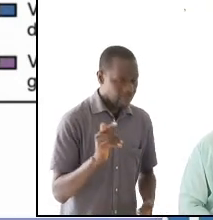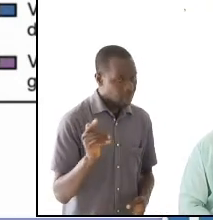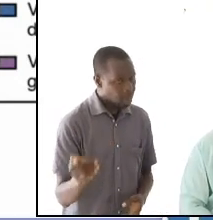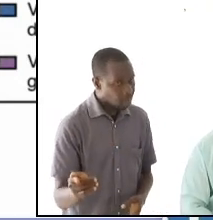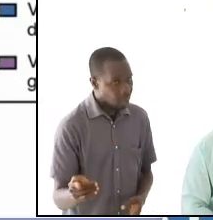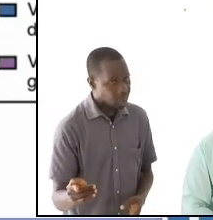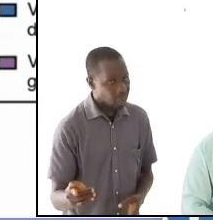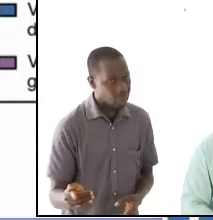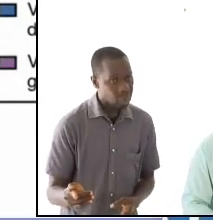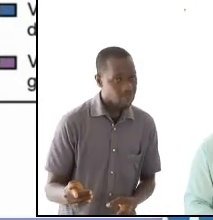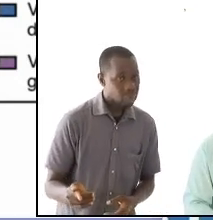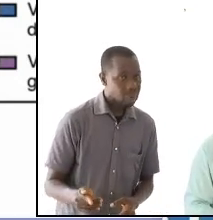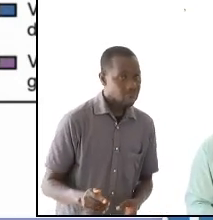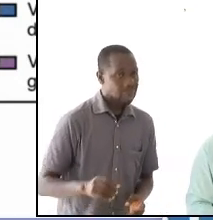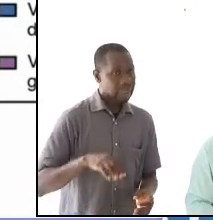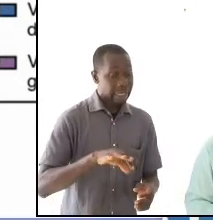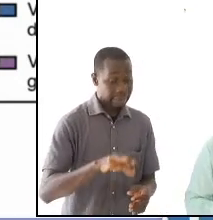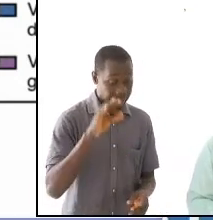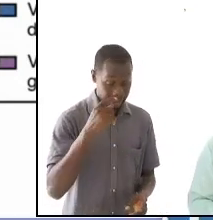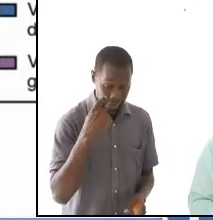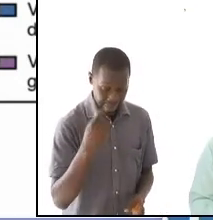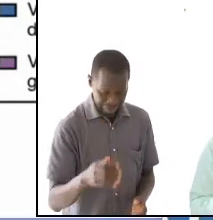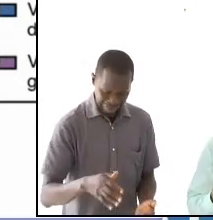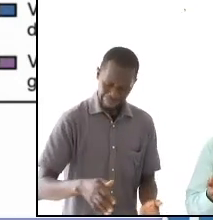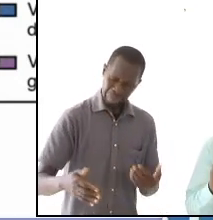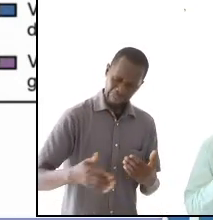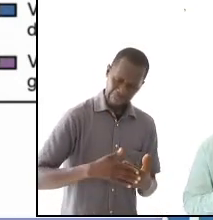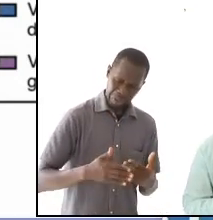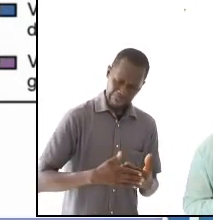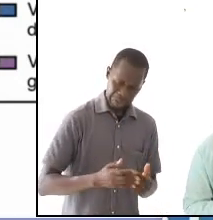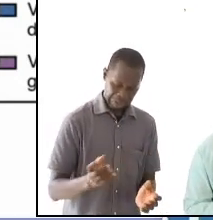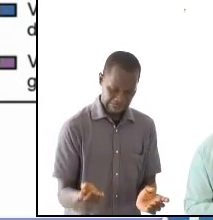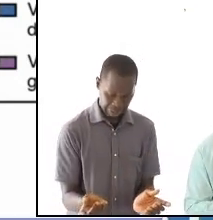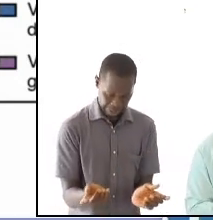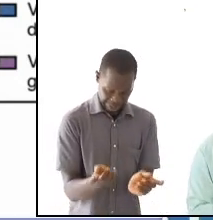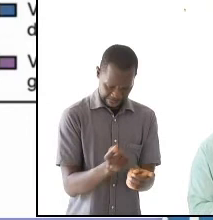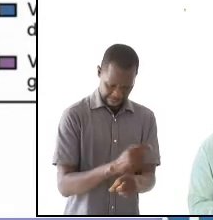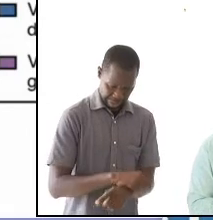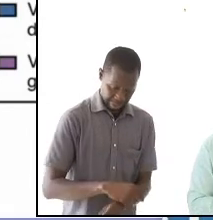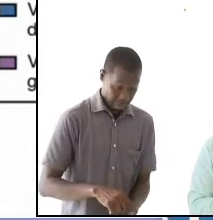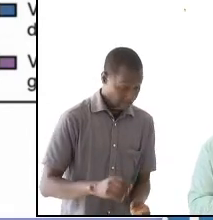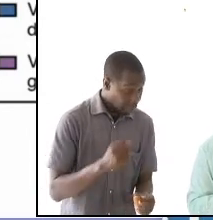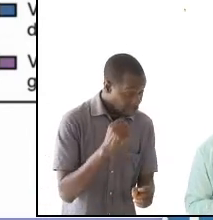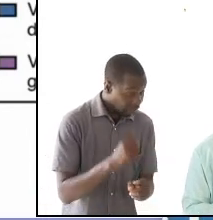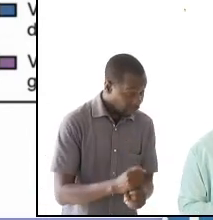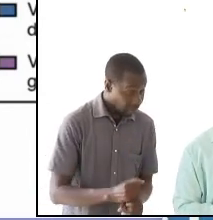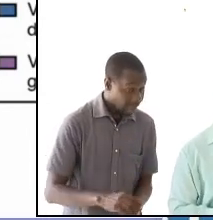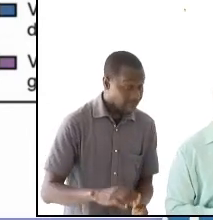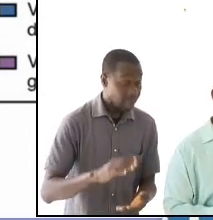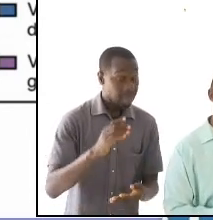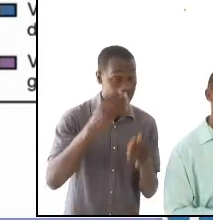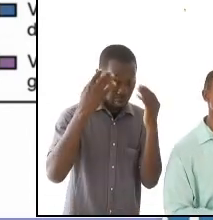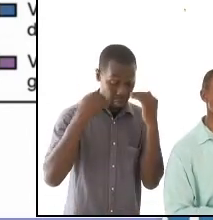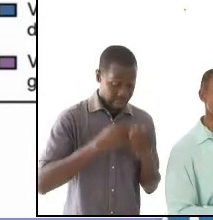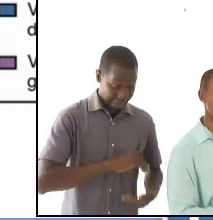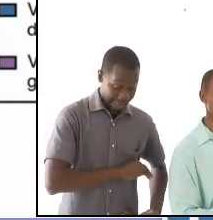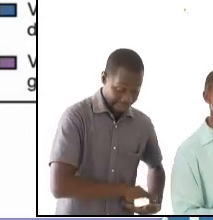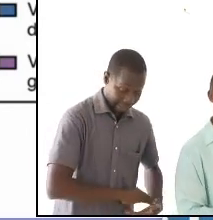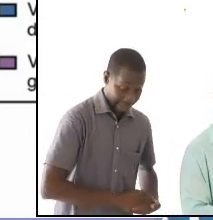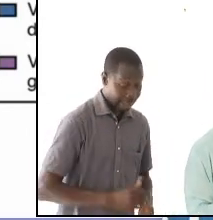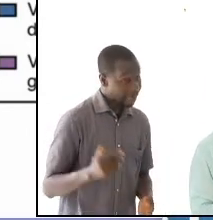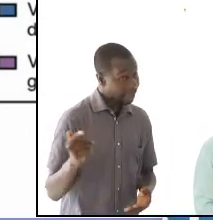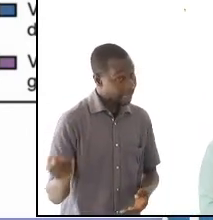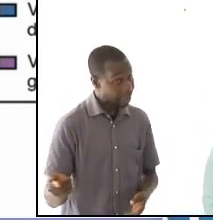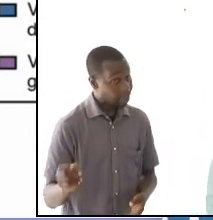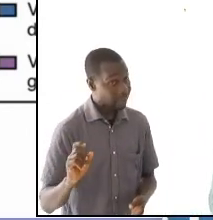glucose, they check it. If it is too much, it is converted into a form that the body can store, that is called